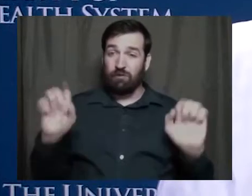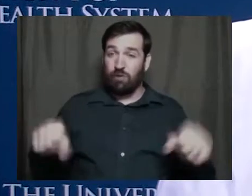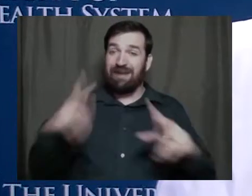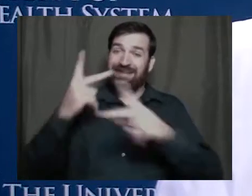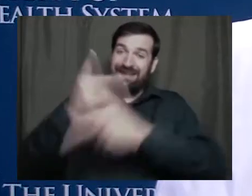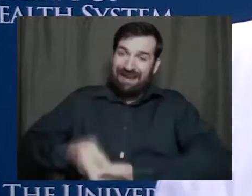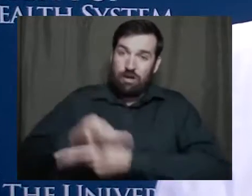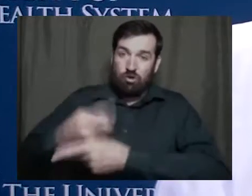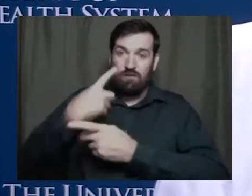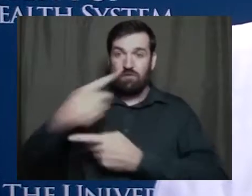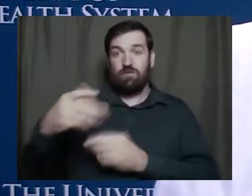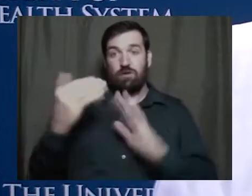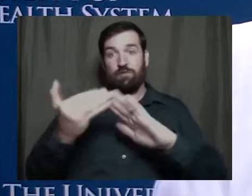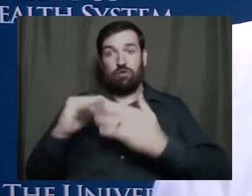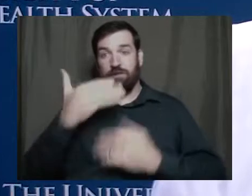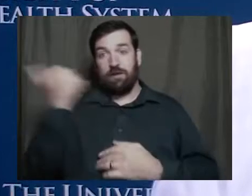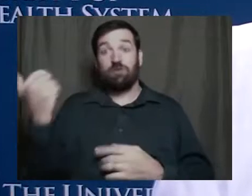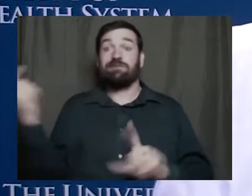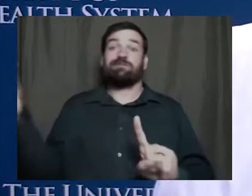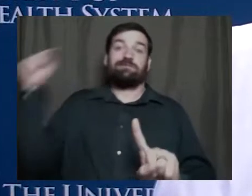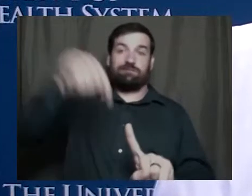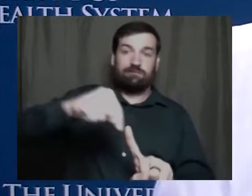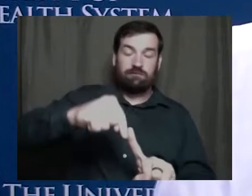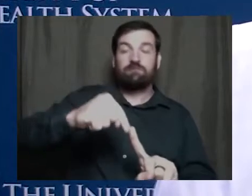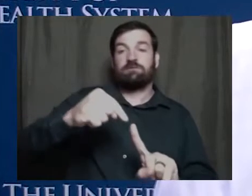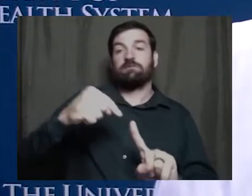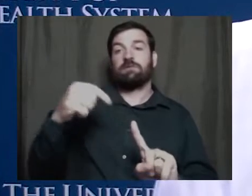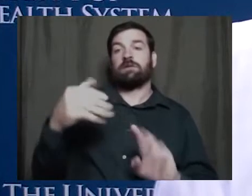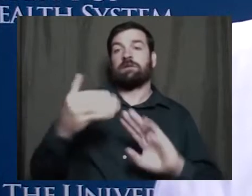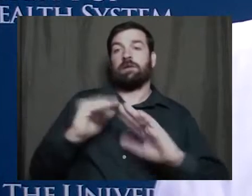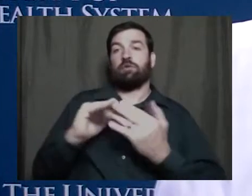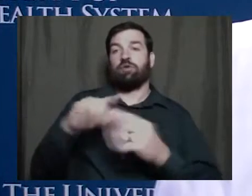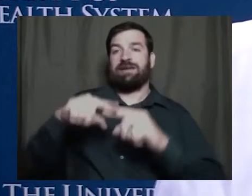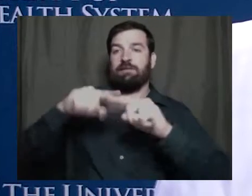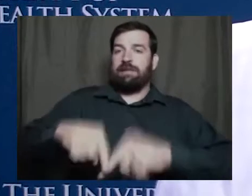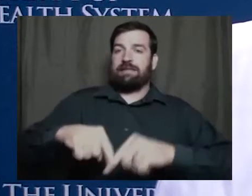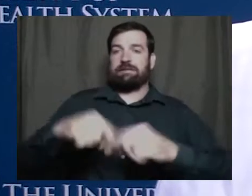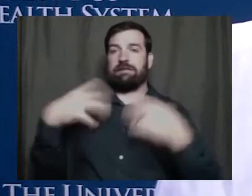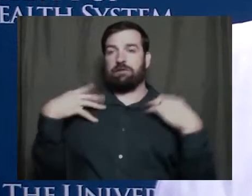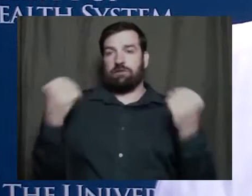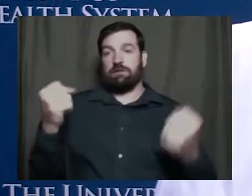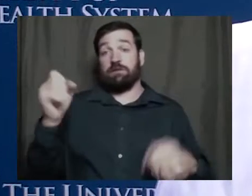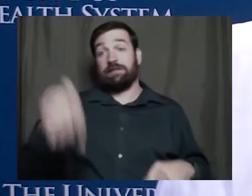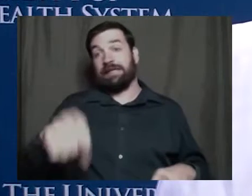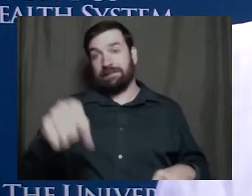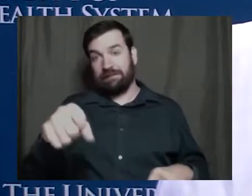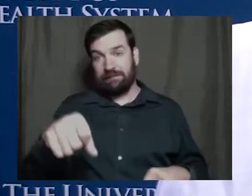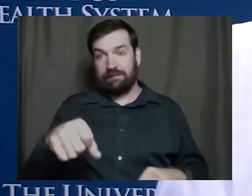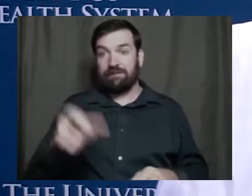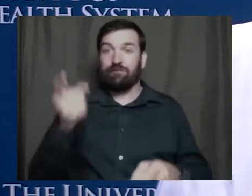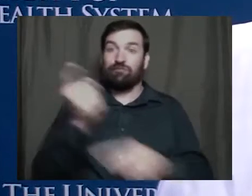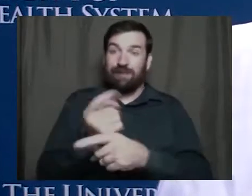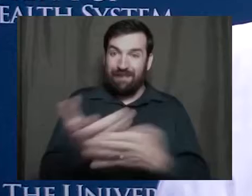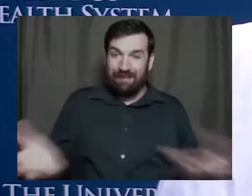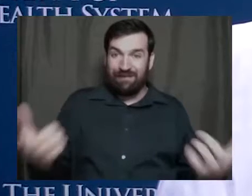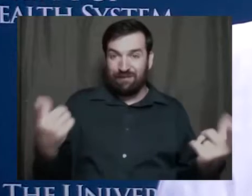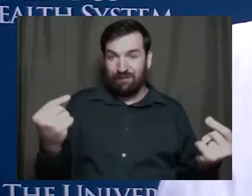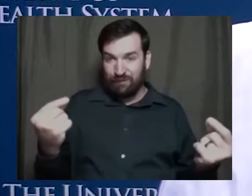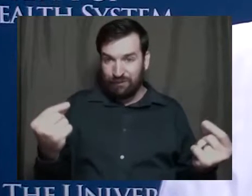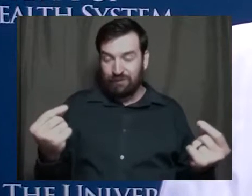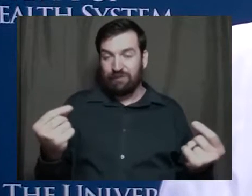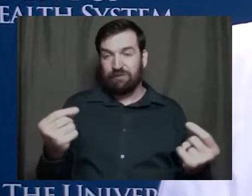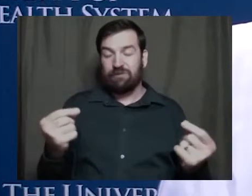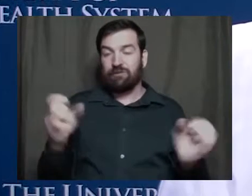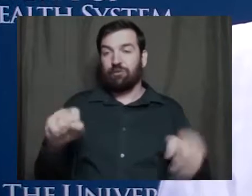And I think it goes back to community-based health, really, is saying, yes, this is the right thing to be doing, so that way you can decrease your